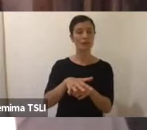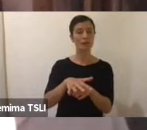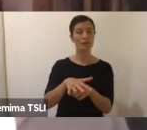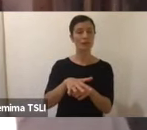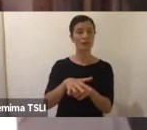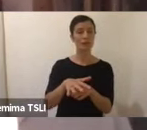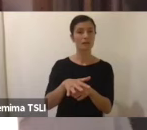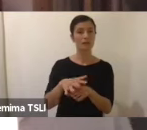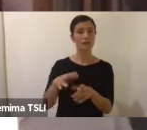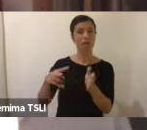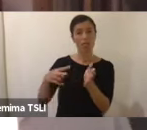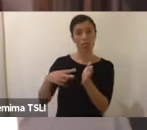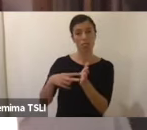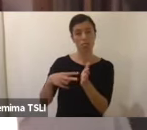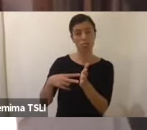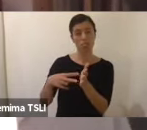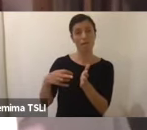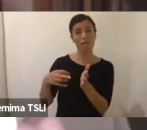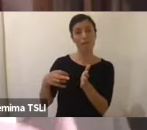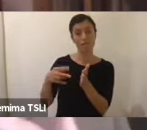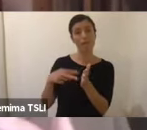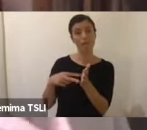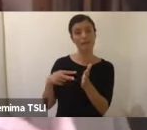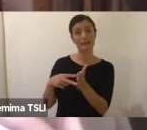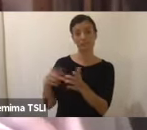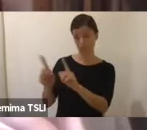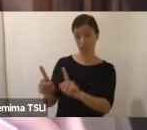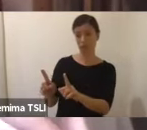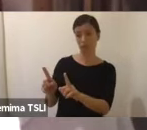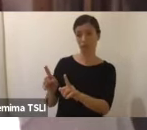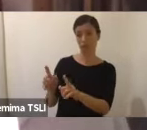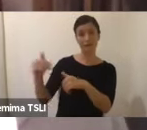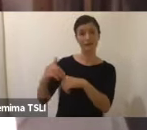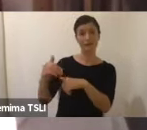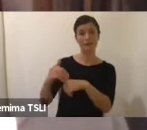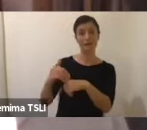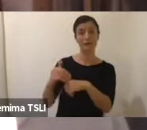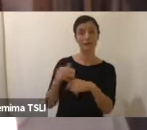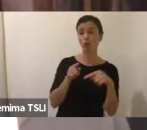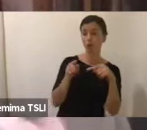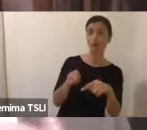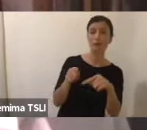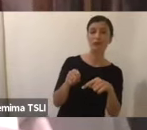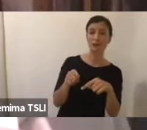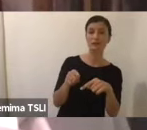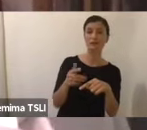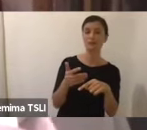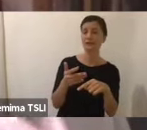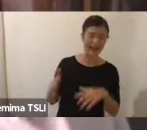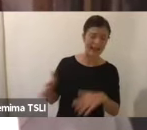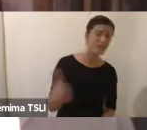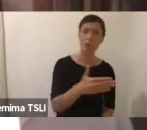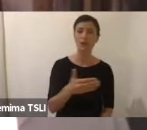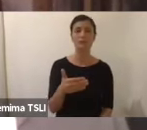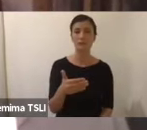society it's um it it gives us an instability to society it gives a sense of